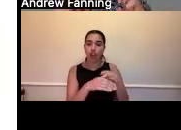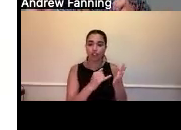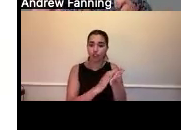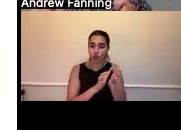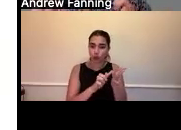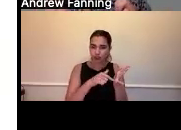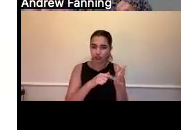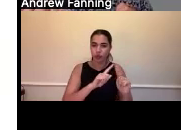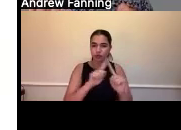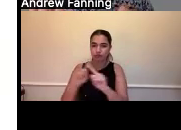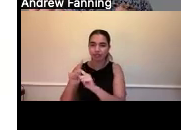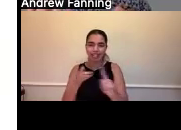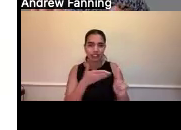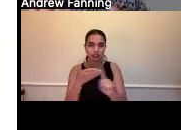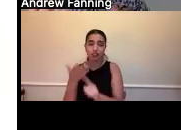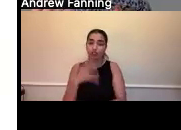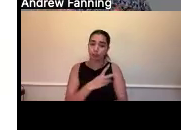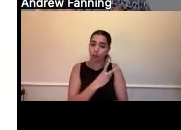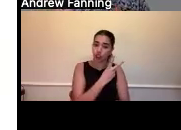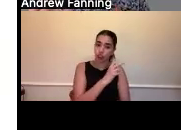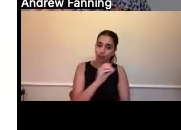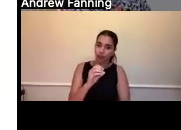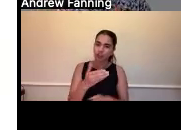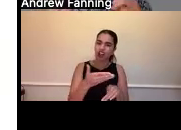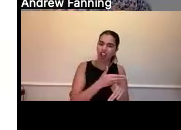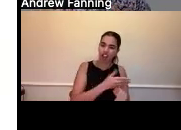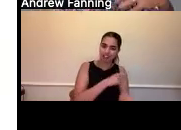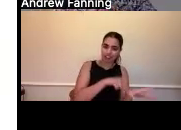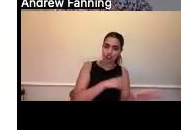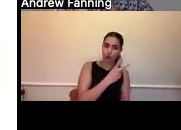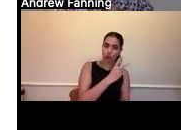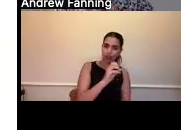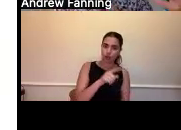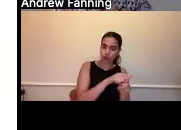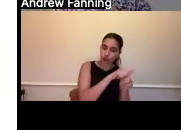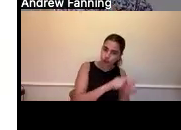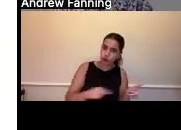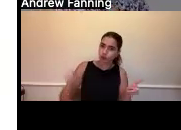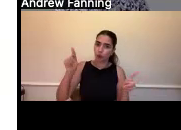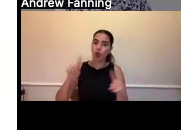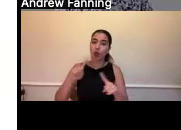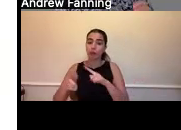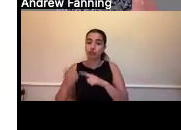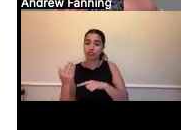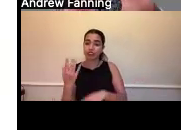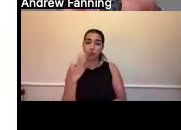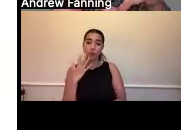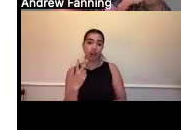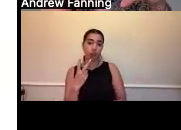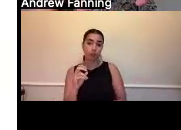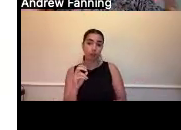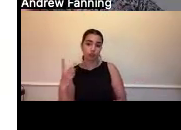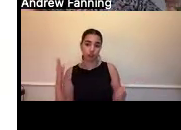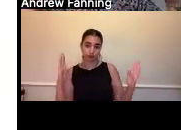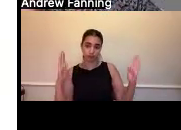a start year, which was 2000, the earliest year we have, to the most recent year, 2022. And we want to, of course,